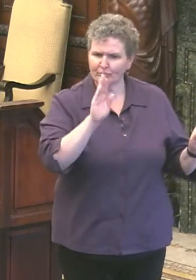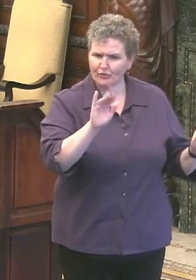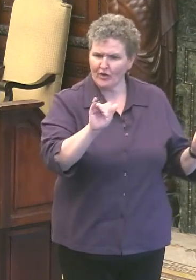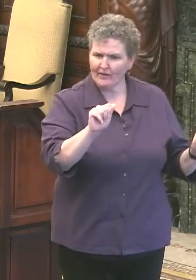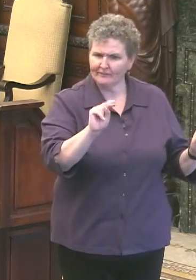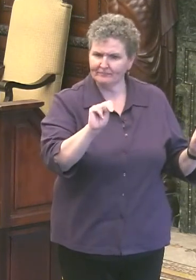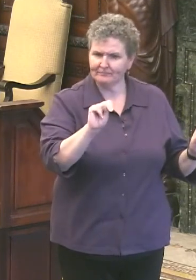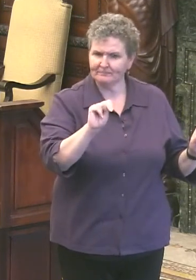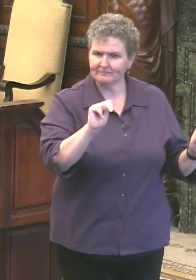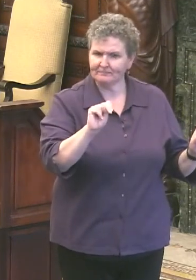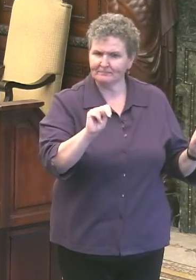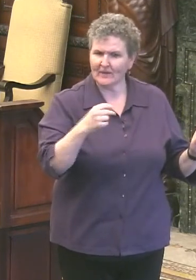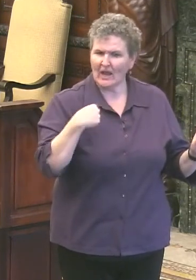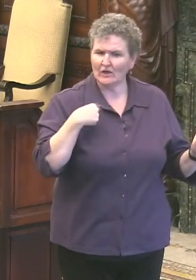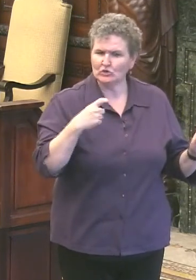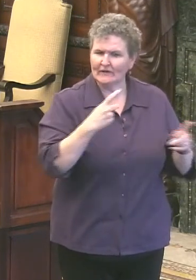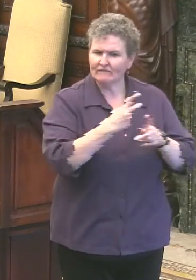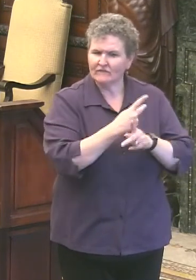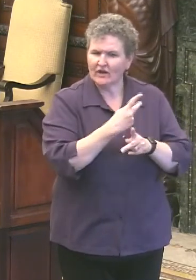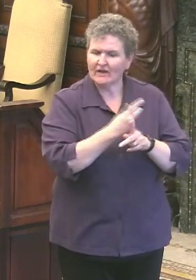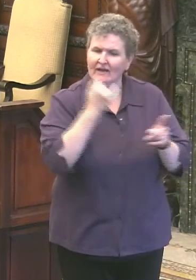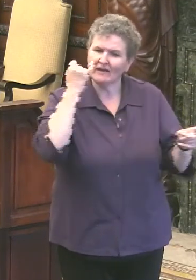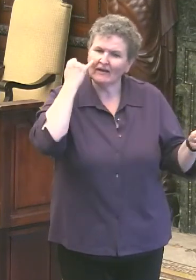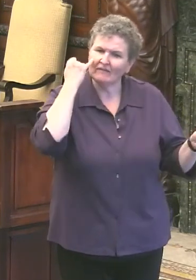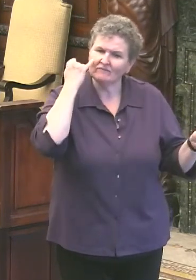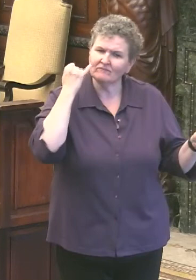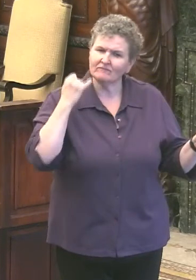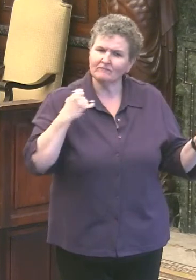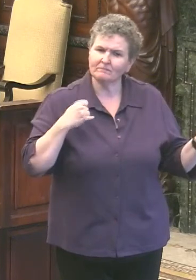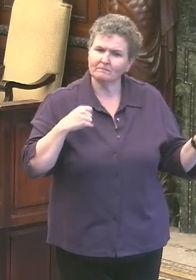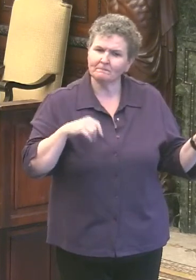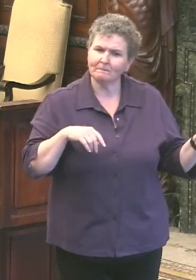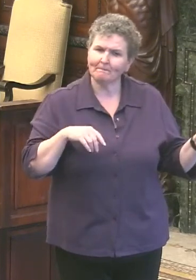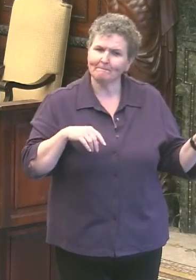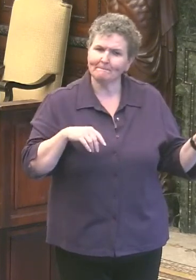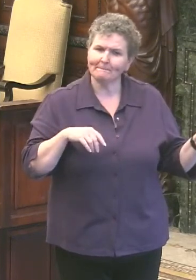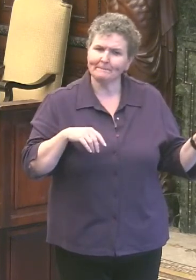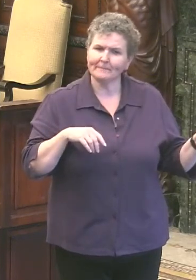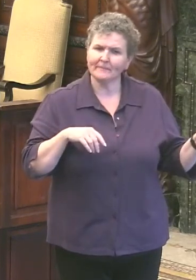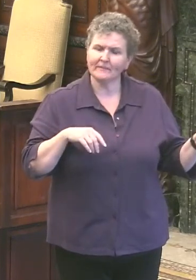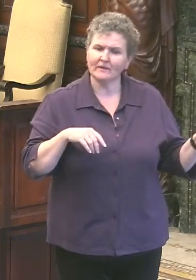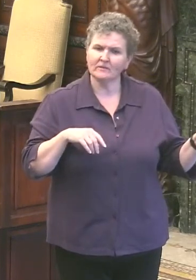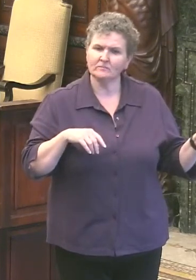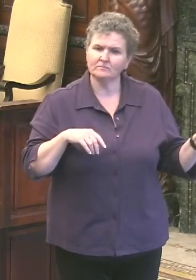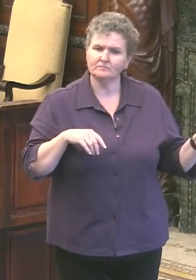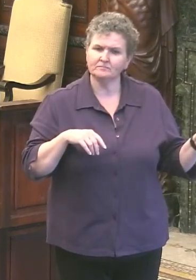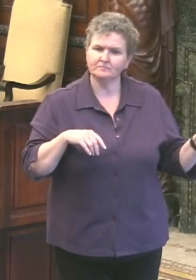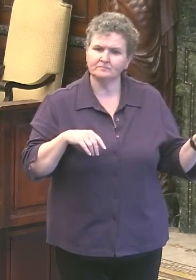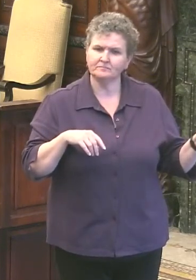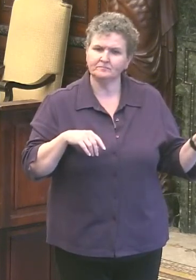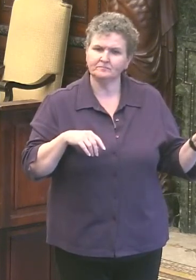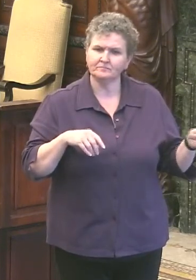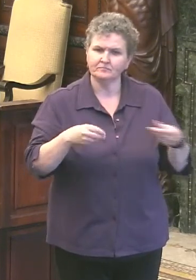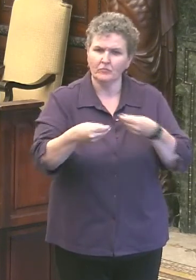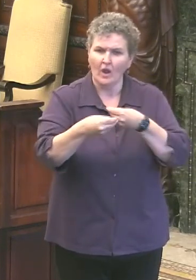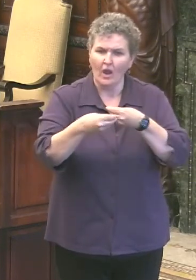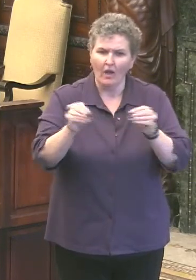I was trying to find out whether or not the Office of Violence Prevention was budget was cut in the last